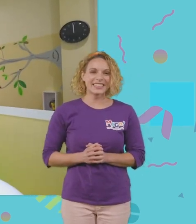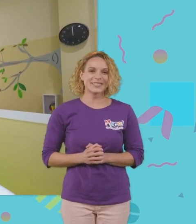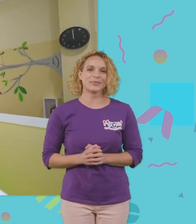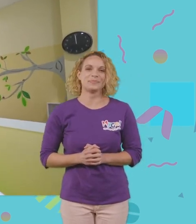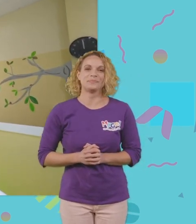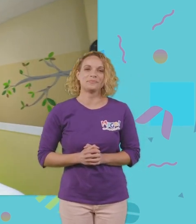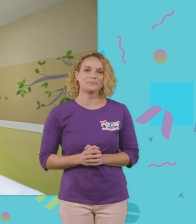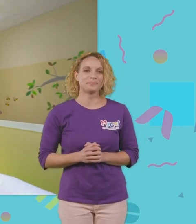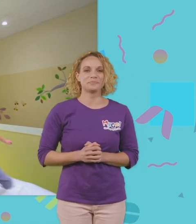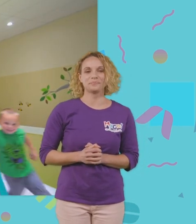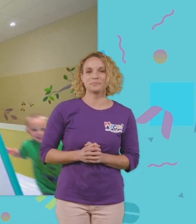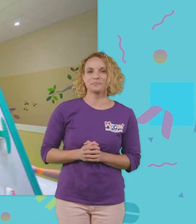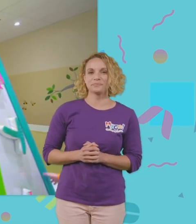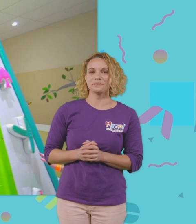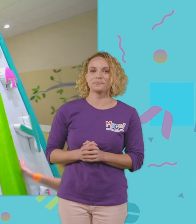Hey!